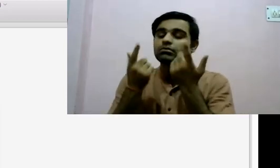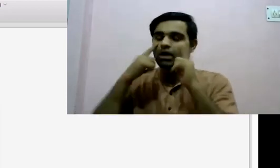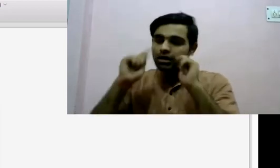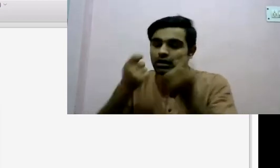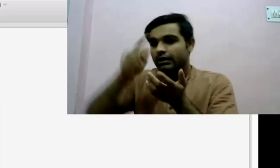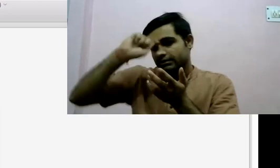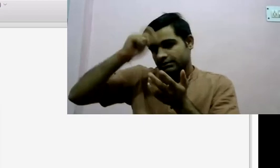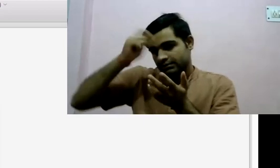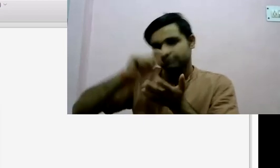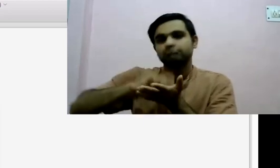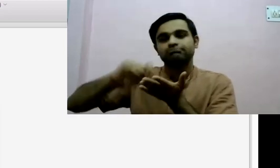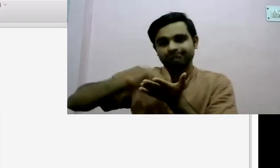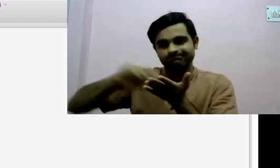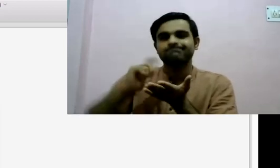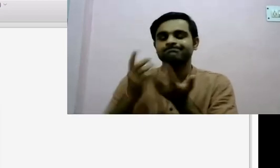English.